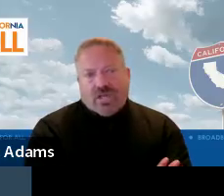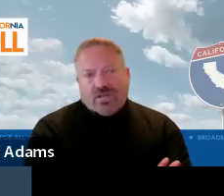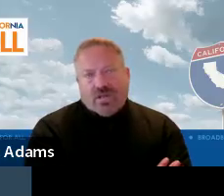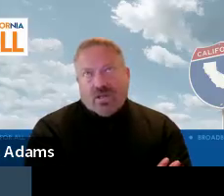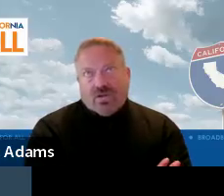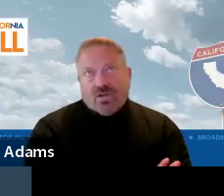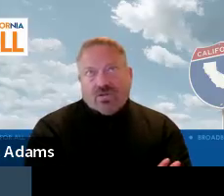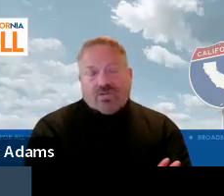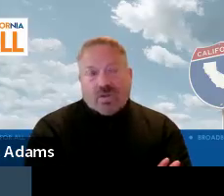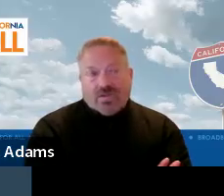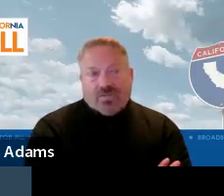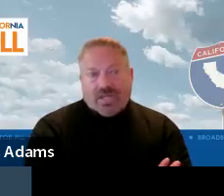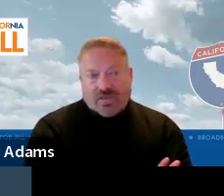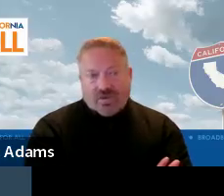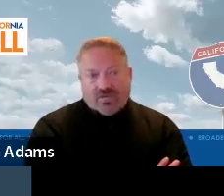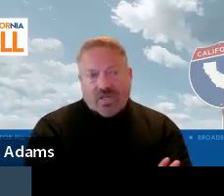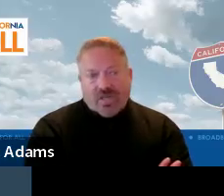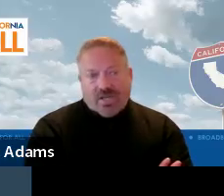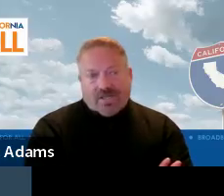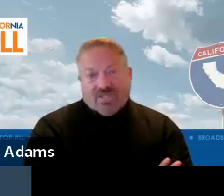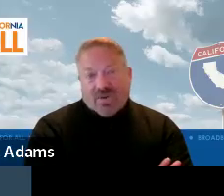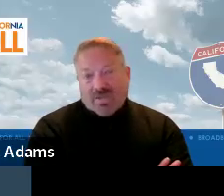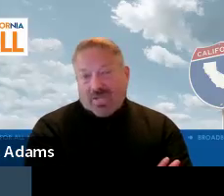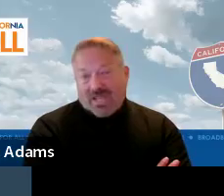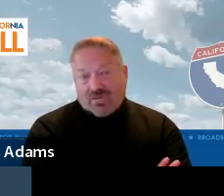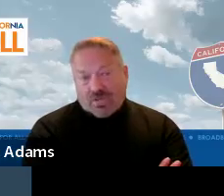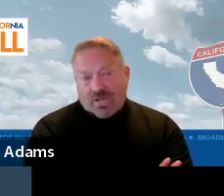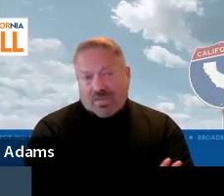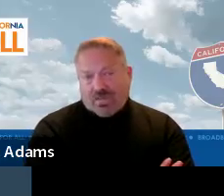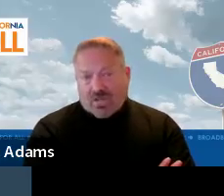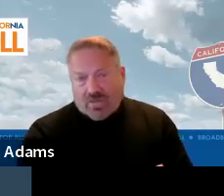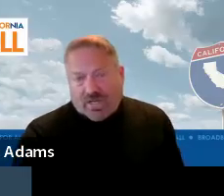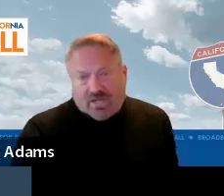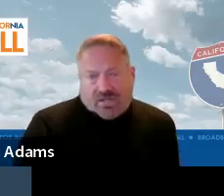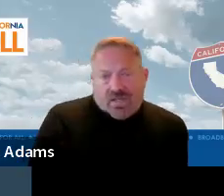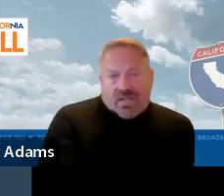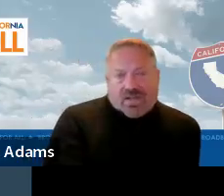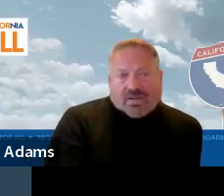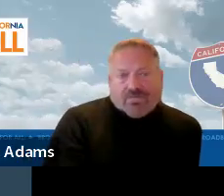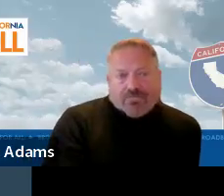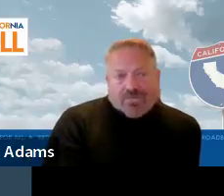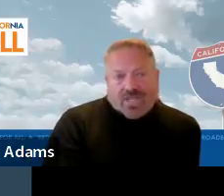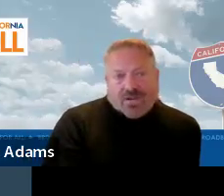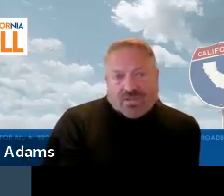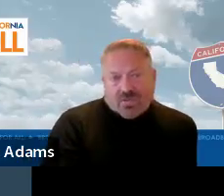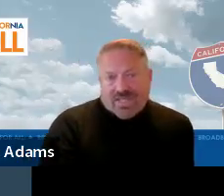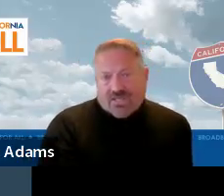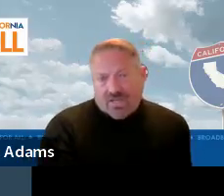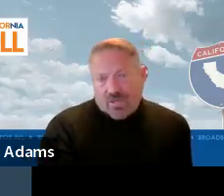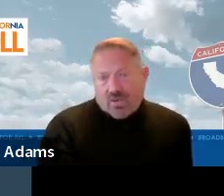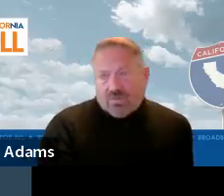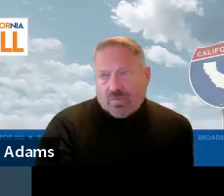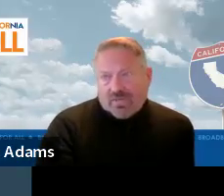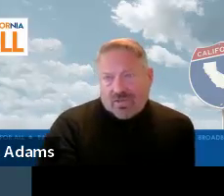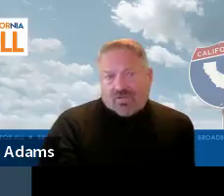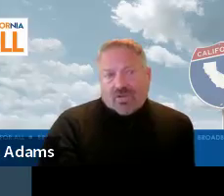to ensure that there are no disruptive behaviors. Disruptive behaviors will not be tolerated, and don't think